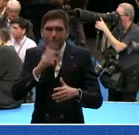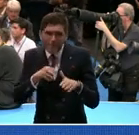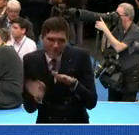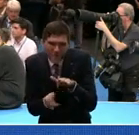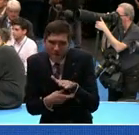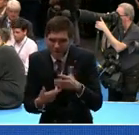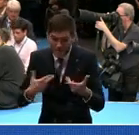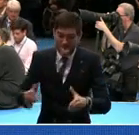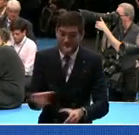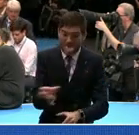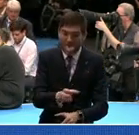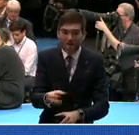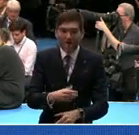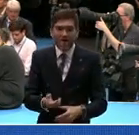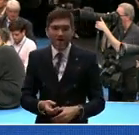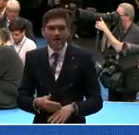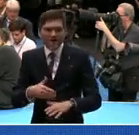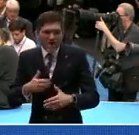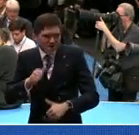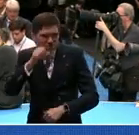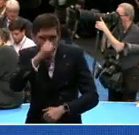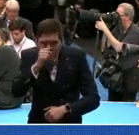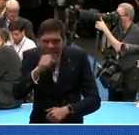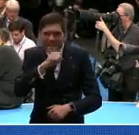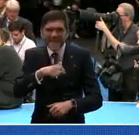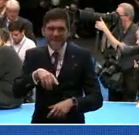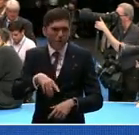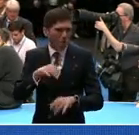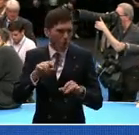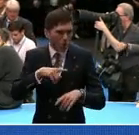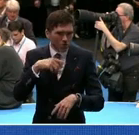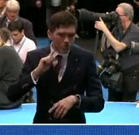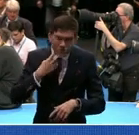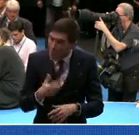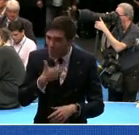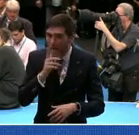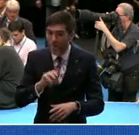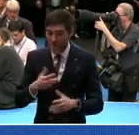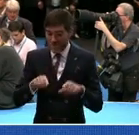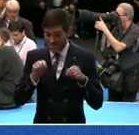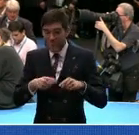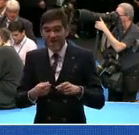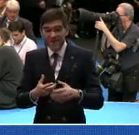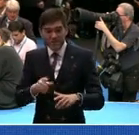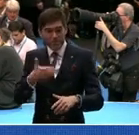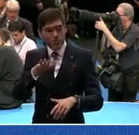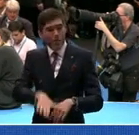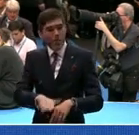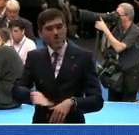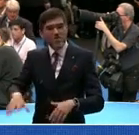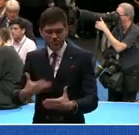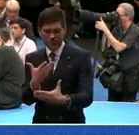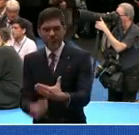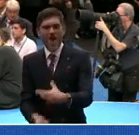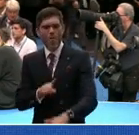criminals characterized by ruthlessness and greed, who even threaten to drown small children just to line